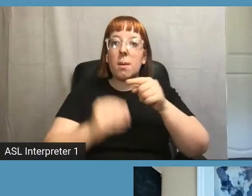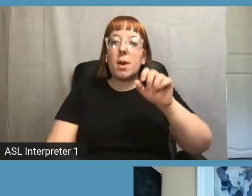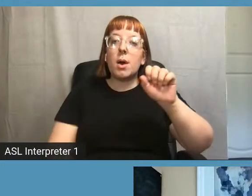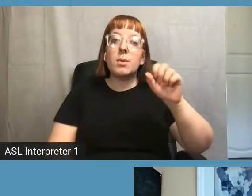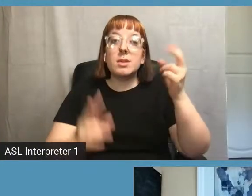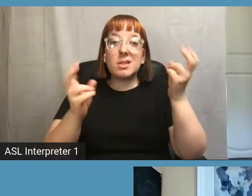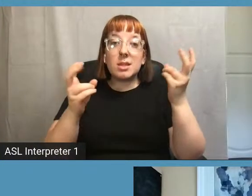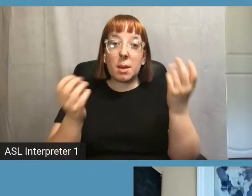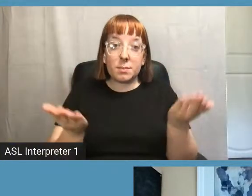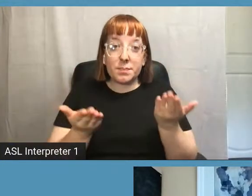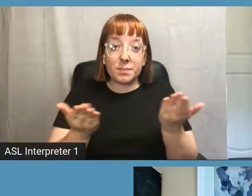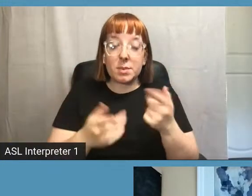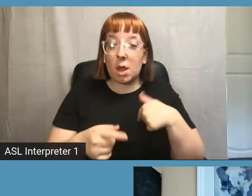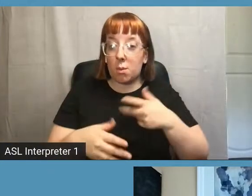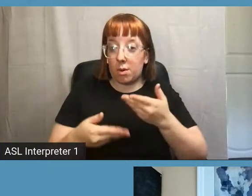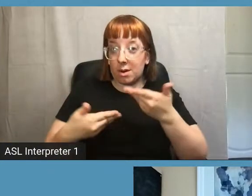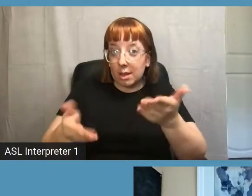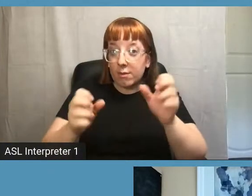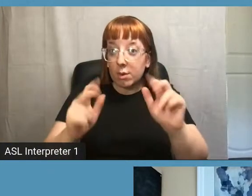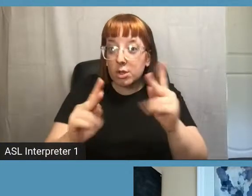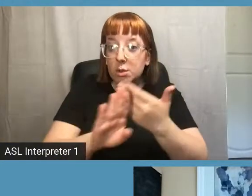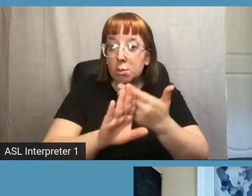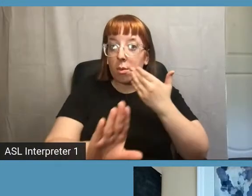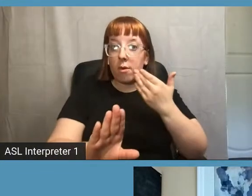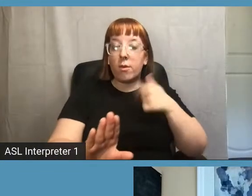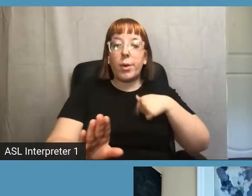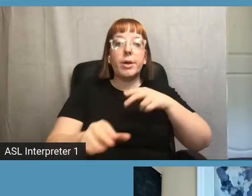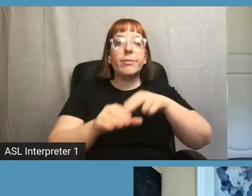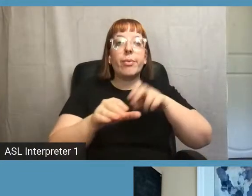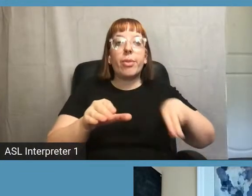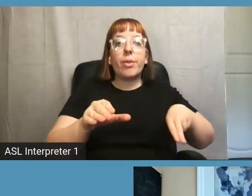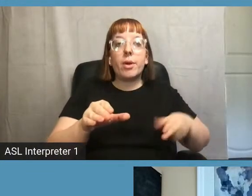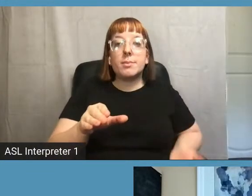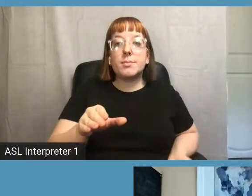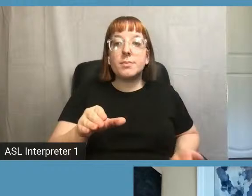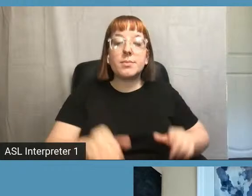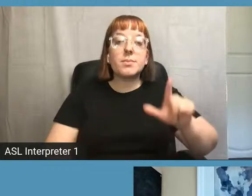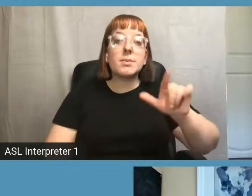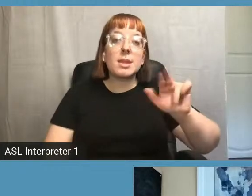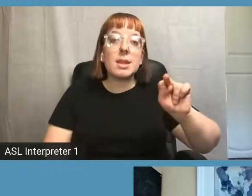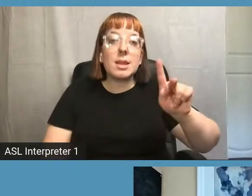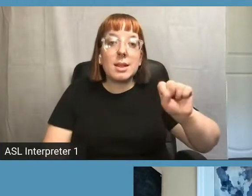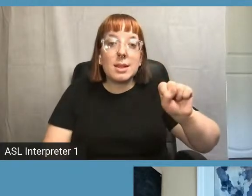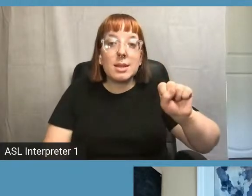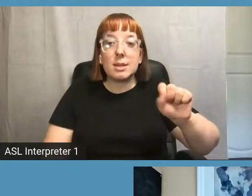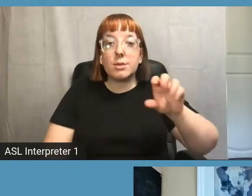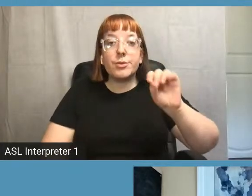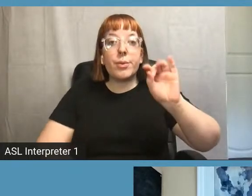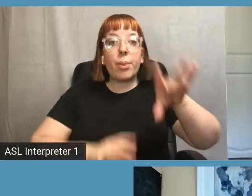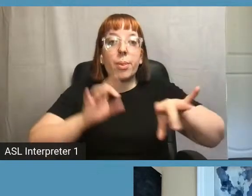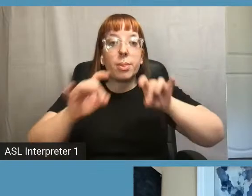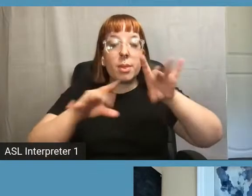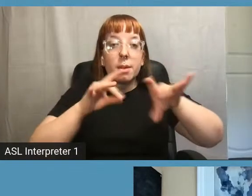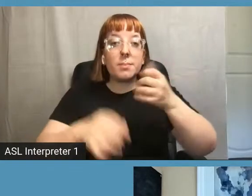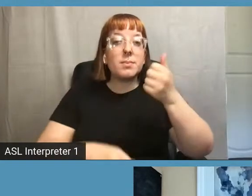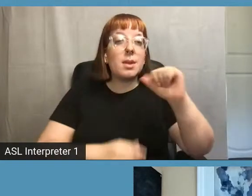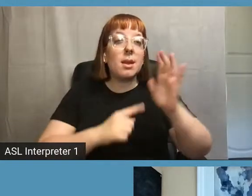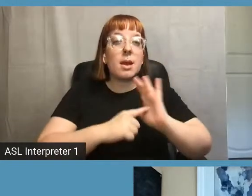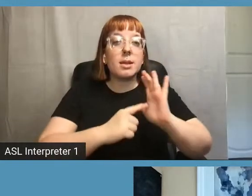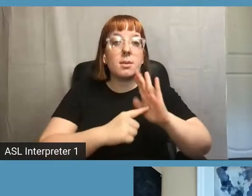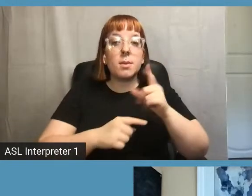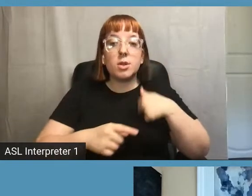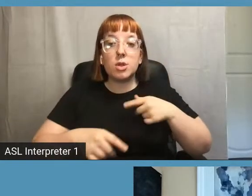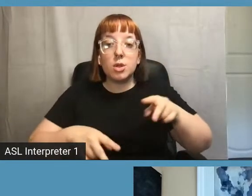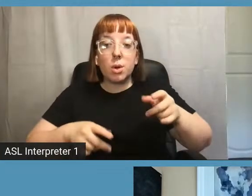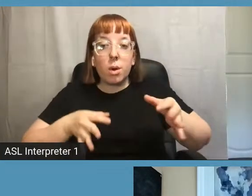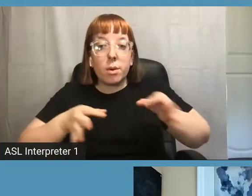here. I wanted to give you a chance before we jump off to throw links in for any exhibitions that you curated online, if you're